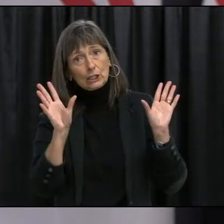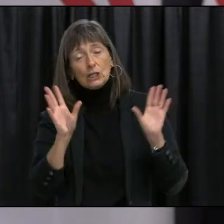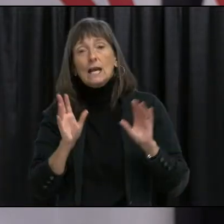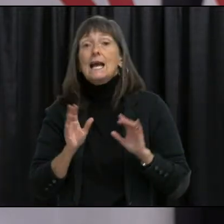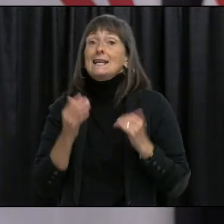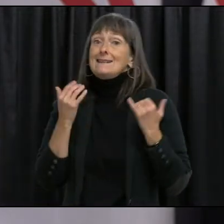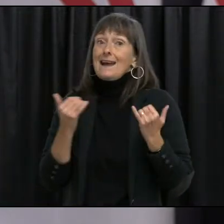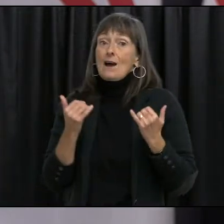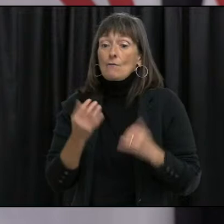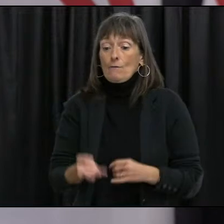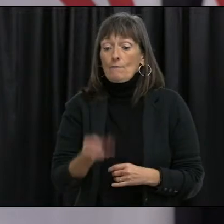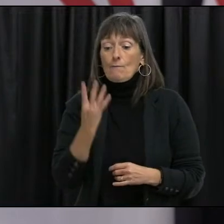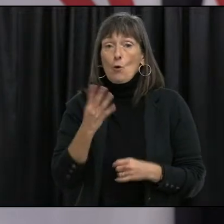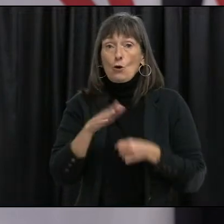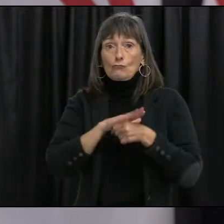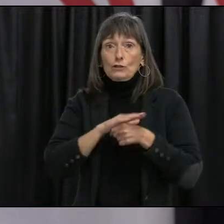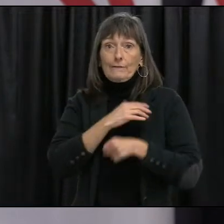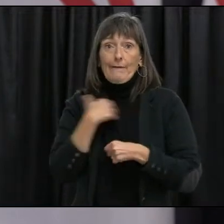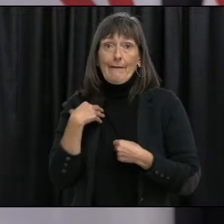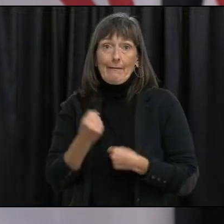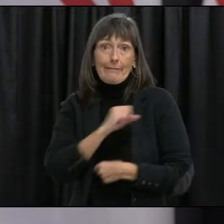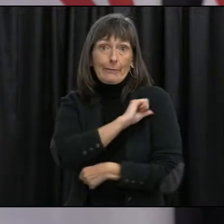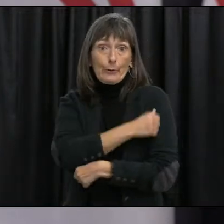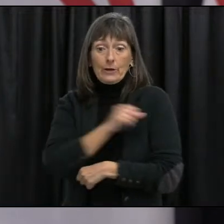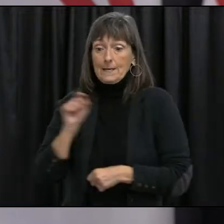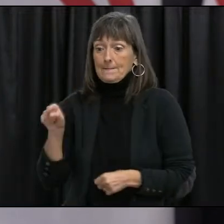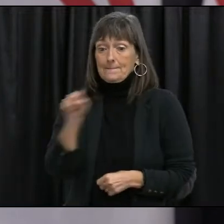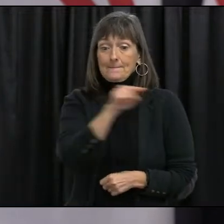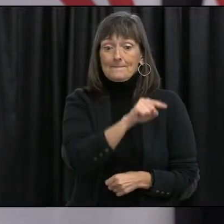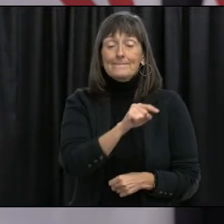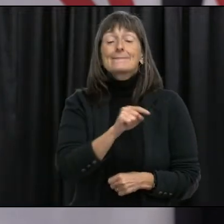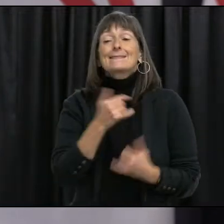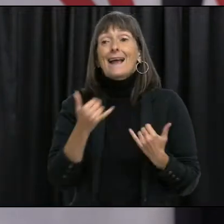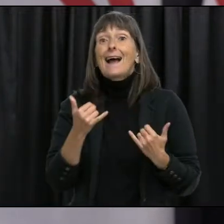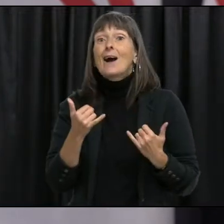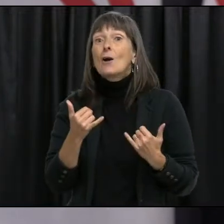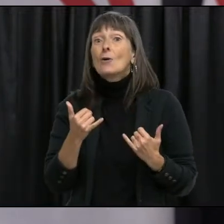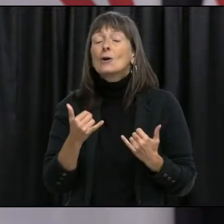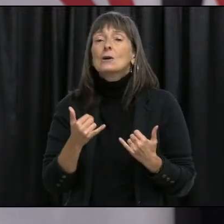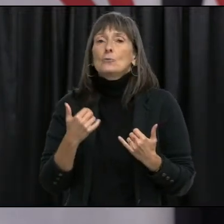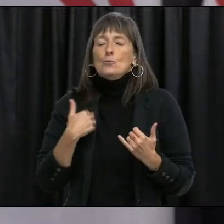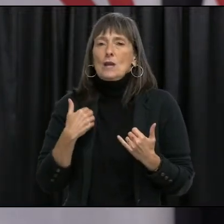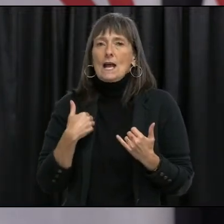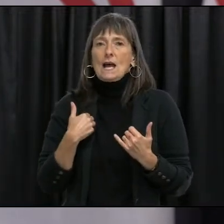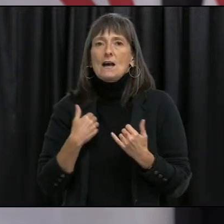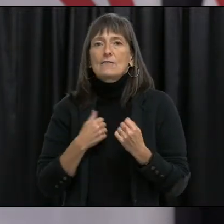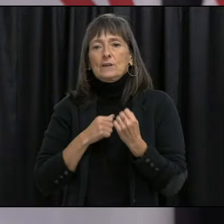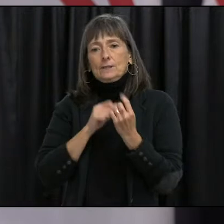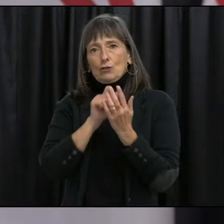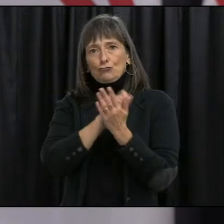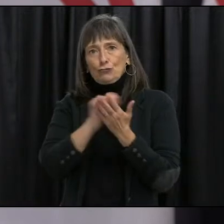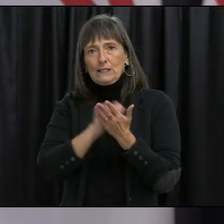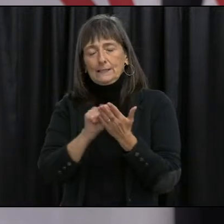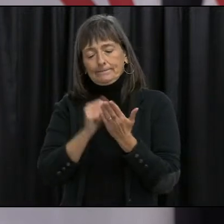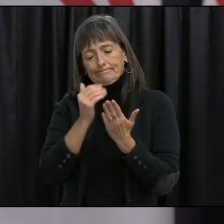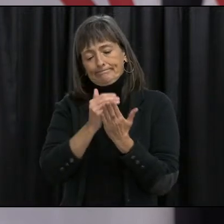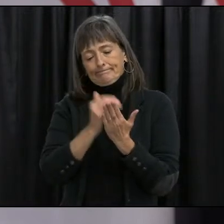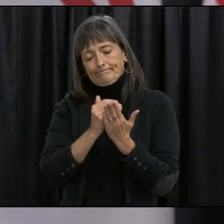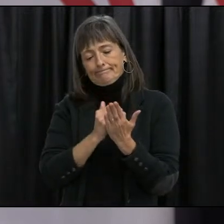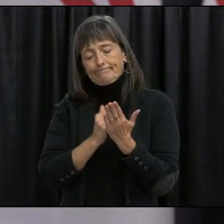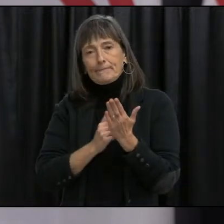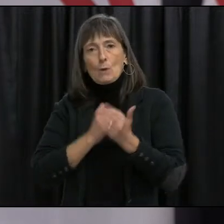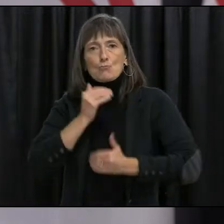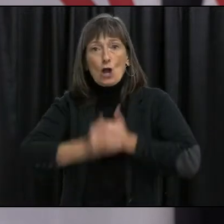all 4 regional health authorities, there is a written protocol for the individual and for their manager